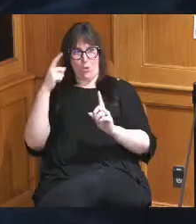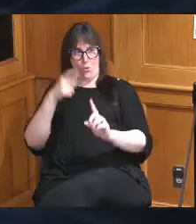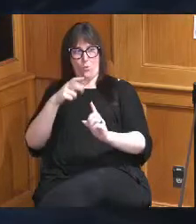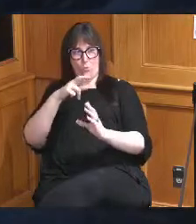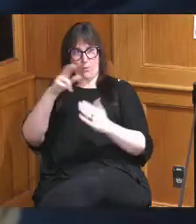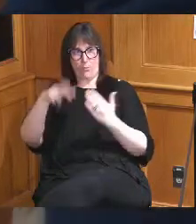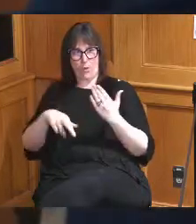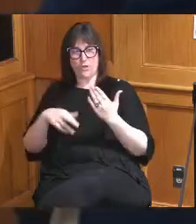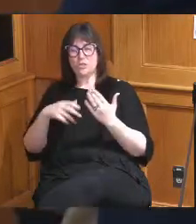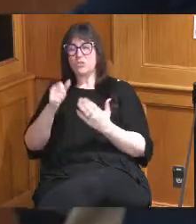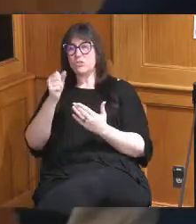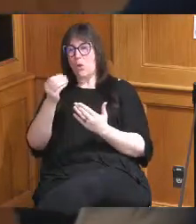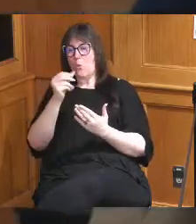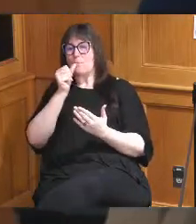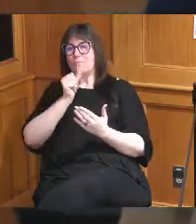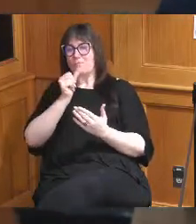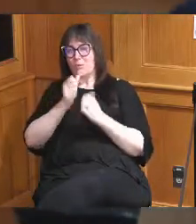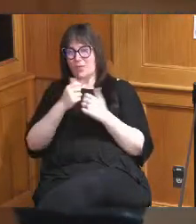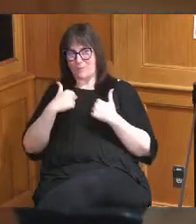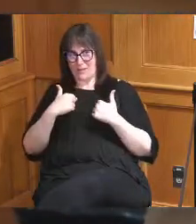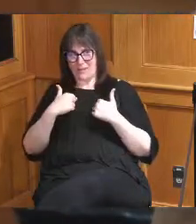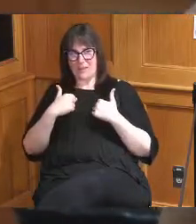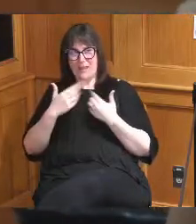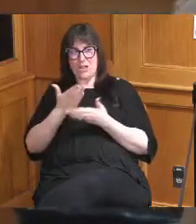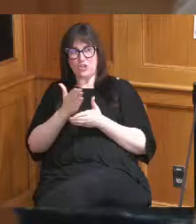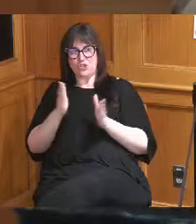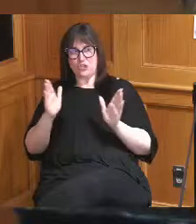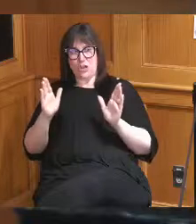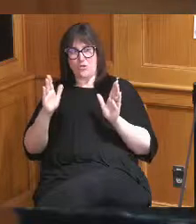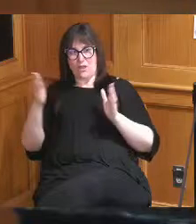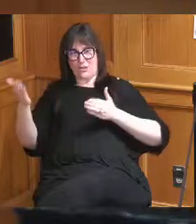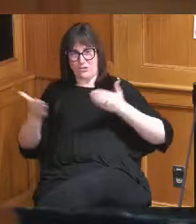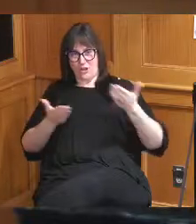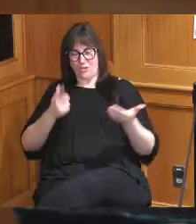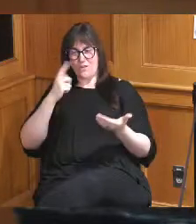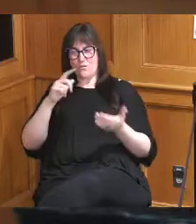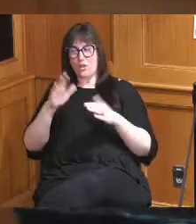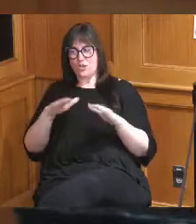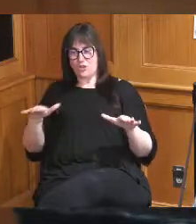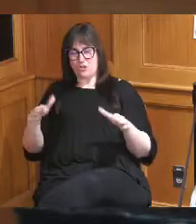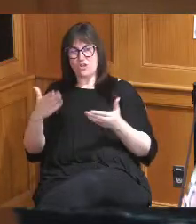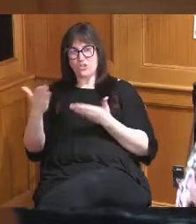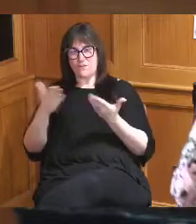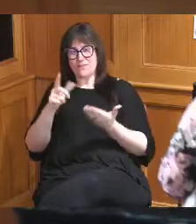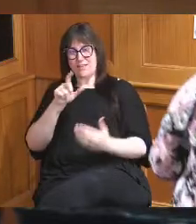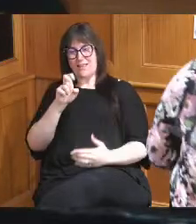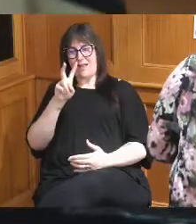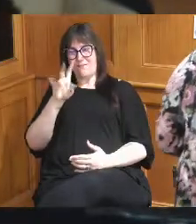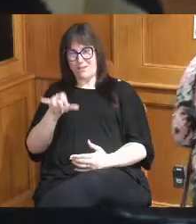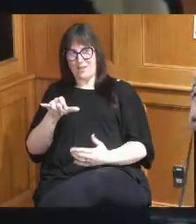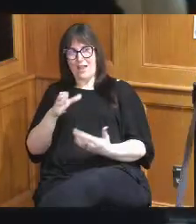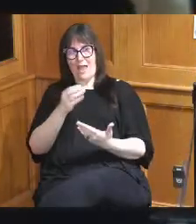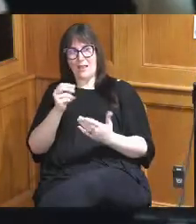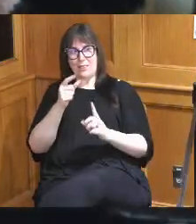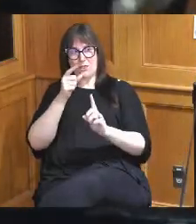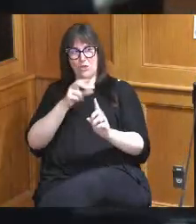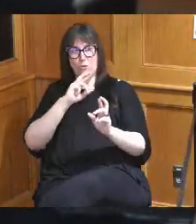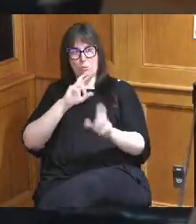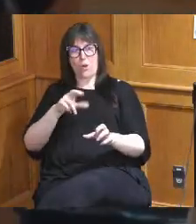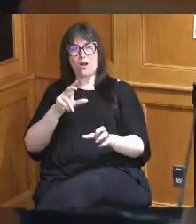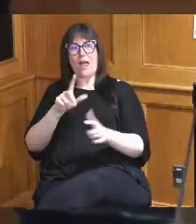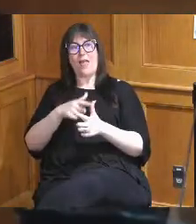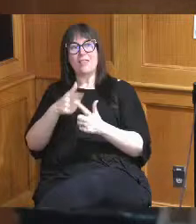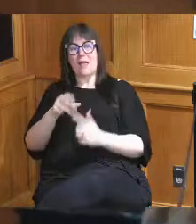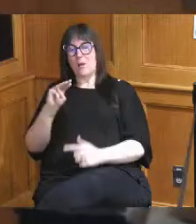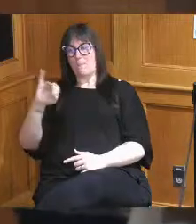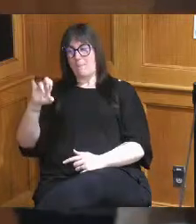so bear with me on the flow here. I'm going to just give a general introduction for the Children's Services Levy and the midterm report. Then we're going to actually turn it over to